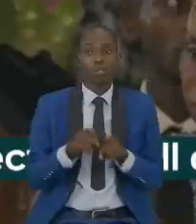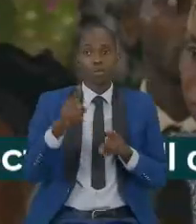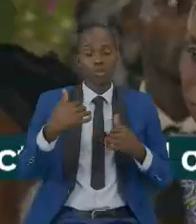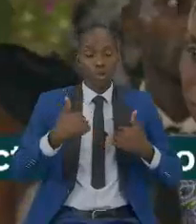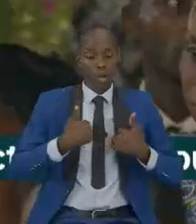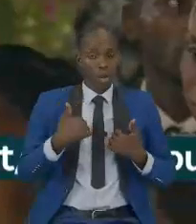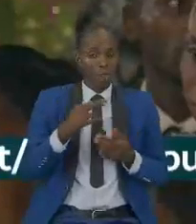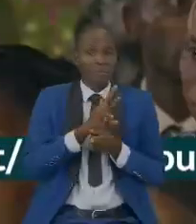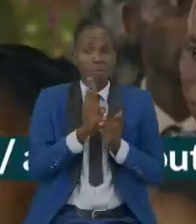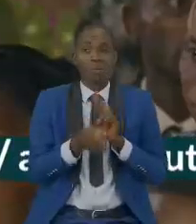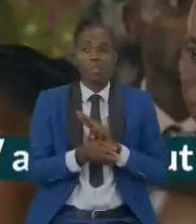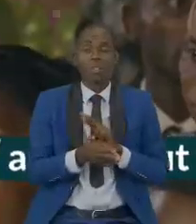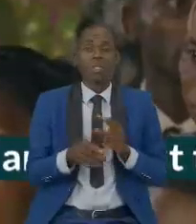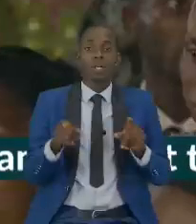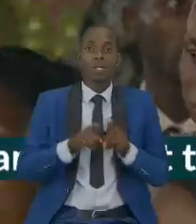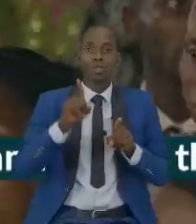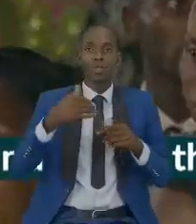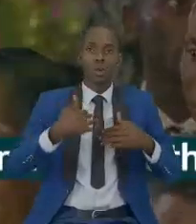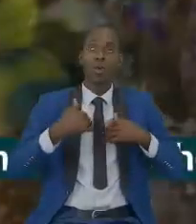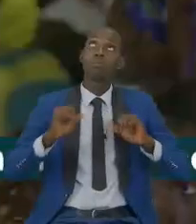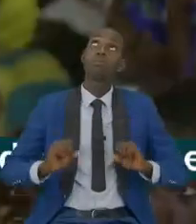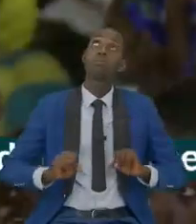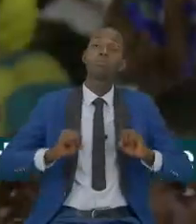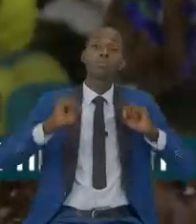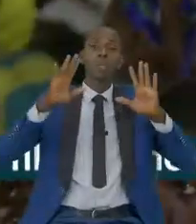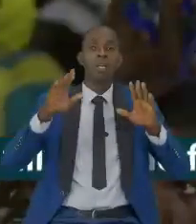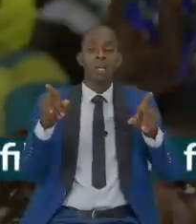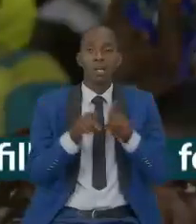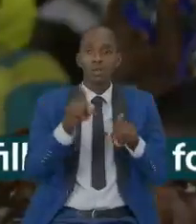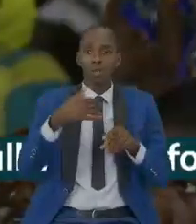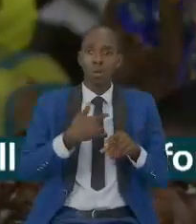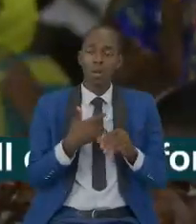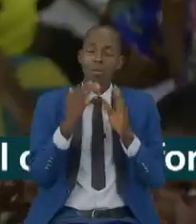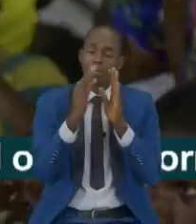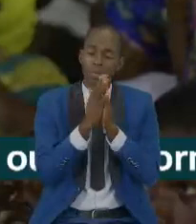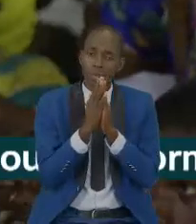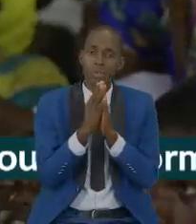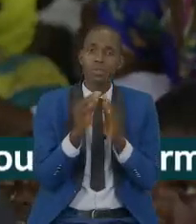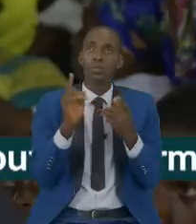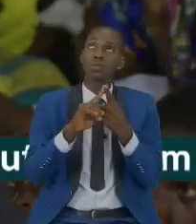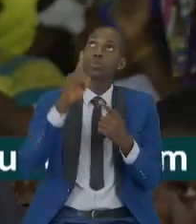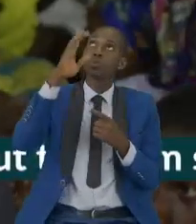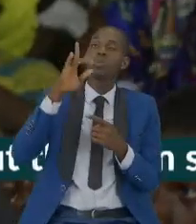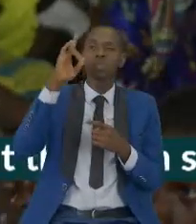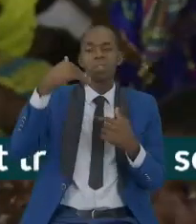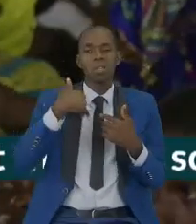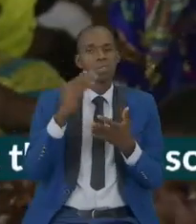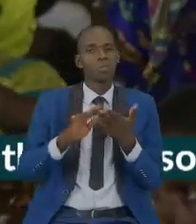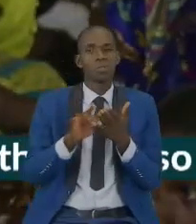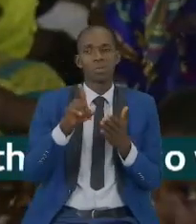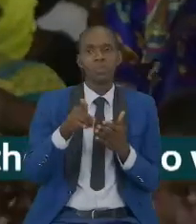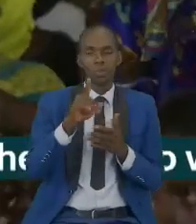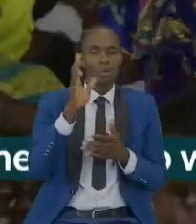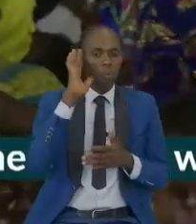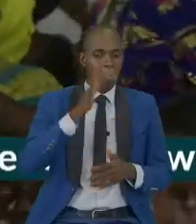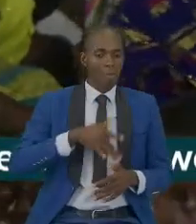Let's spread out by my left and then by my right in the middle. Let's go